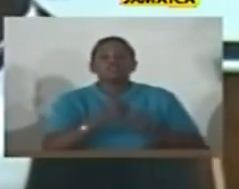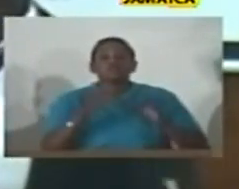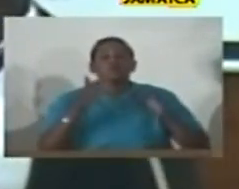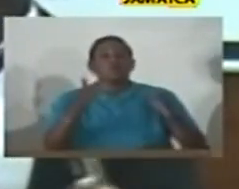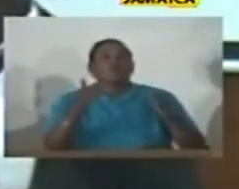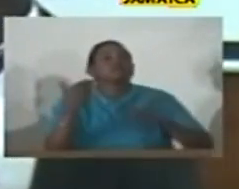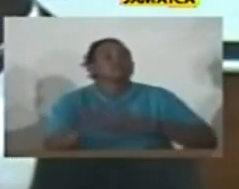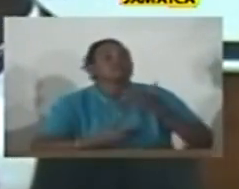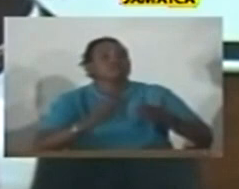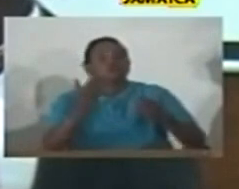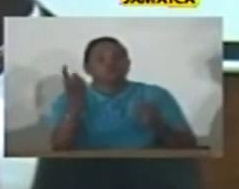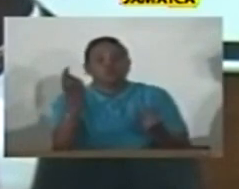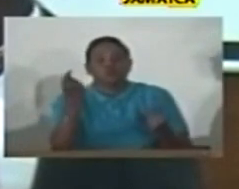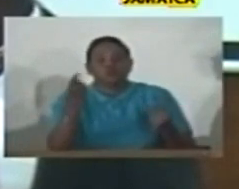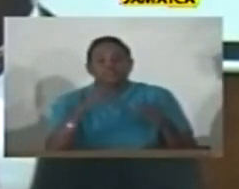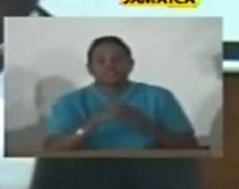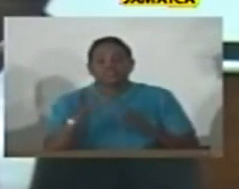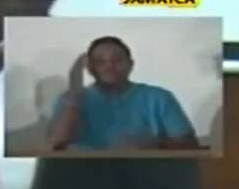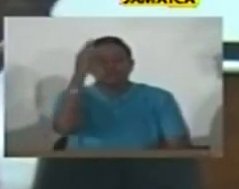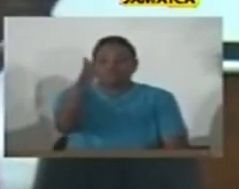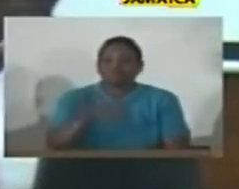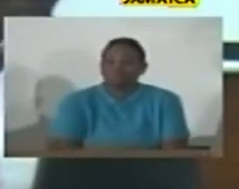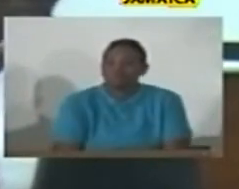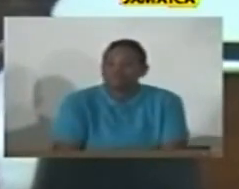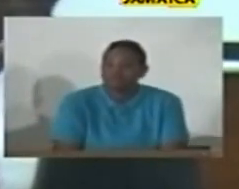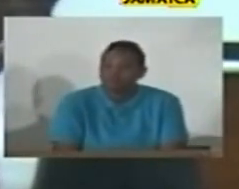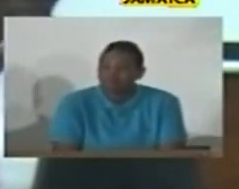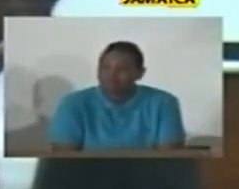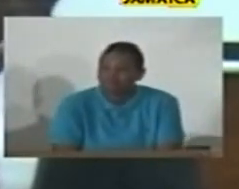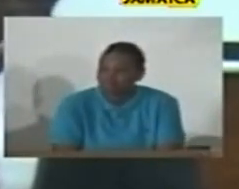go in the future.